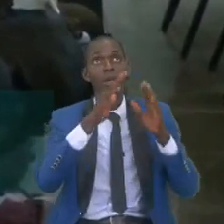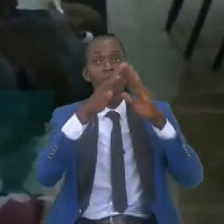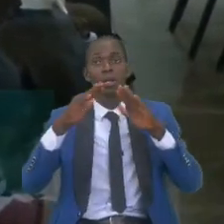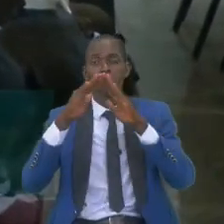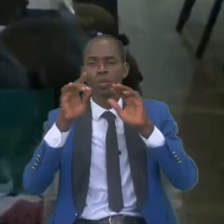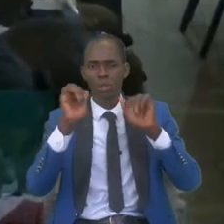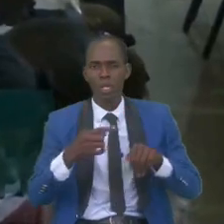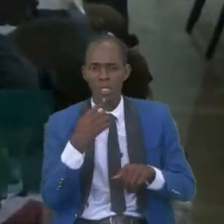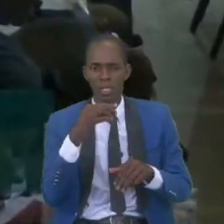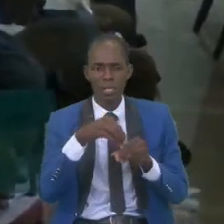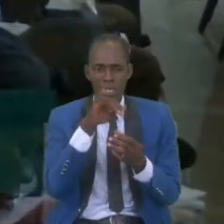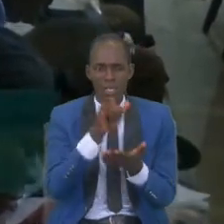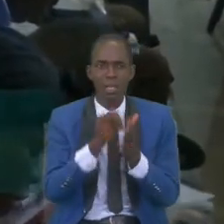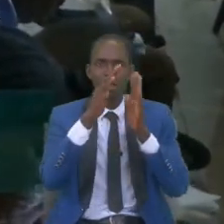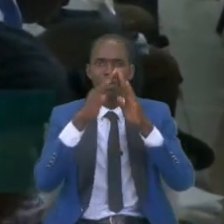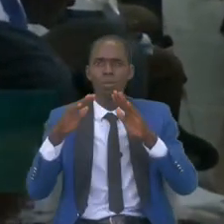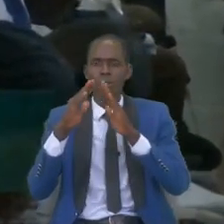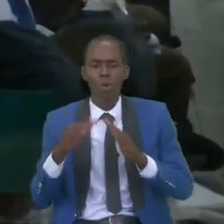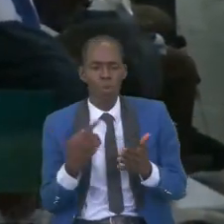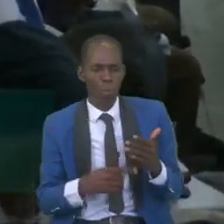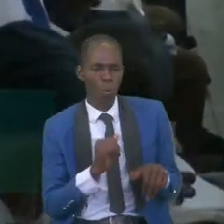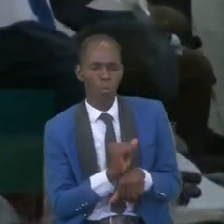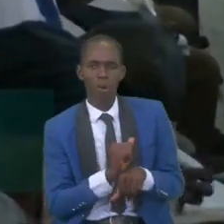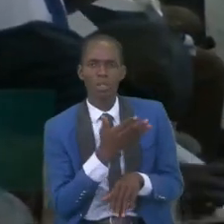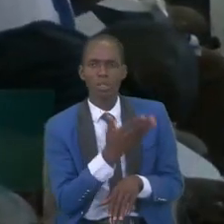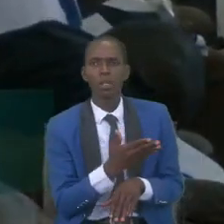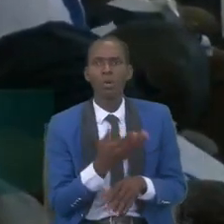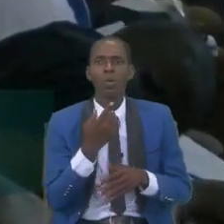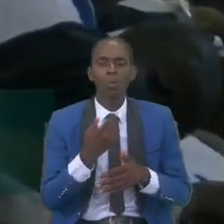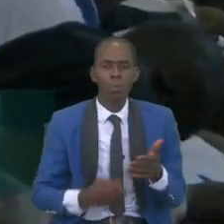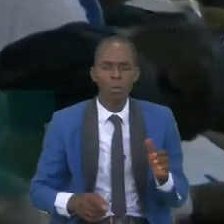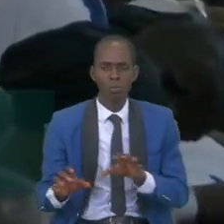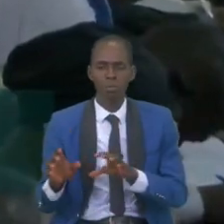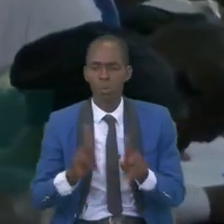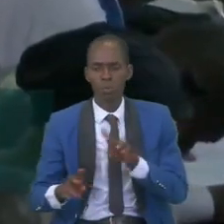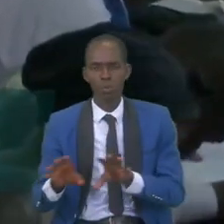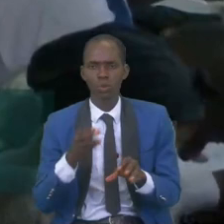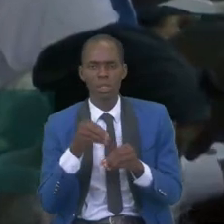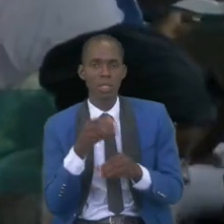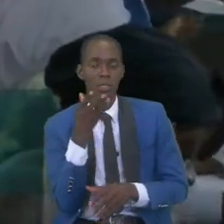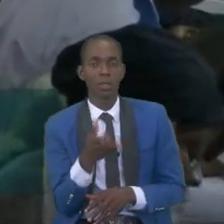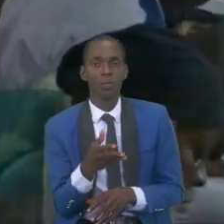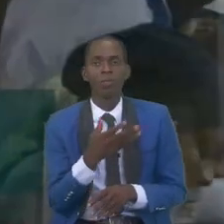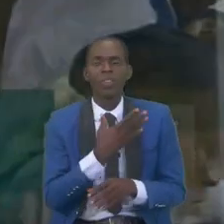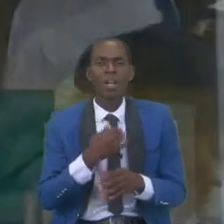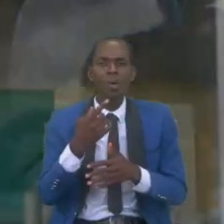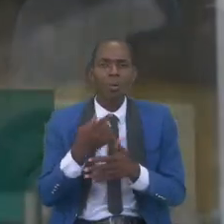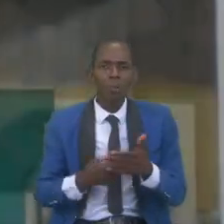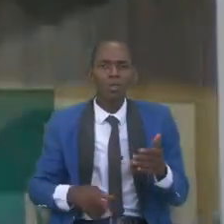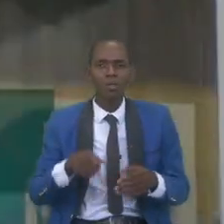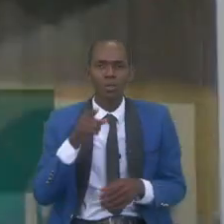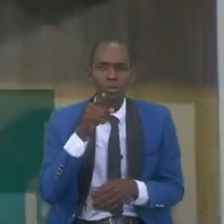that community what operates in that community, what prevails in that community, and what you